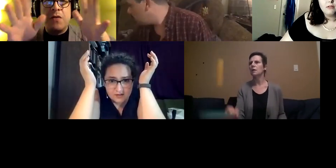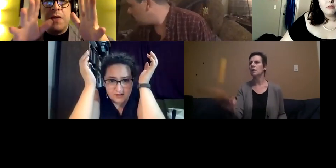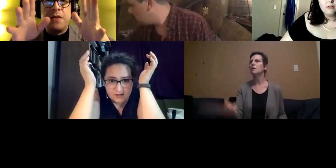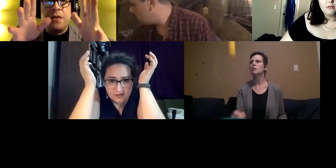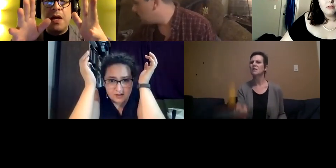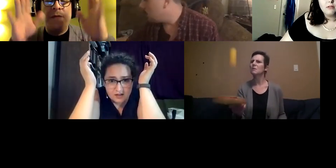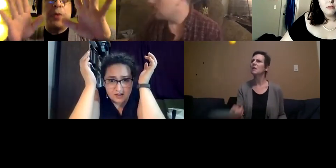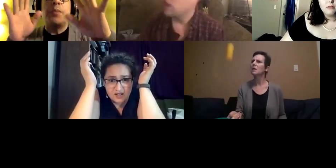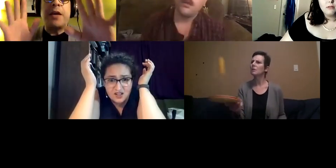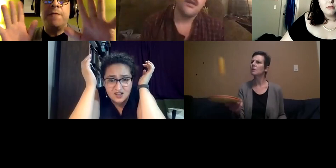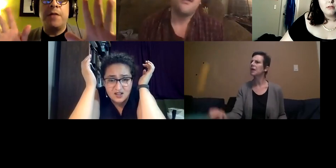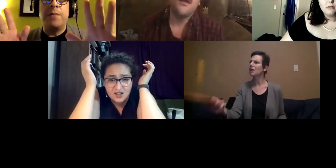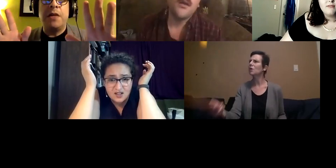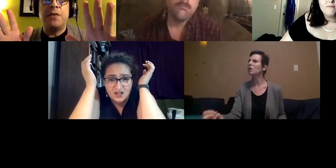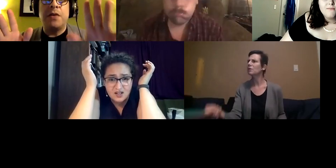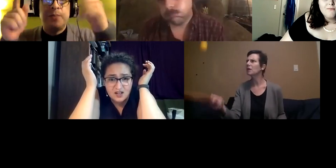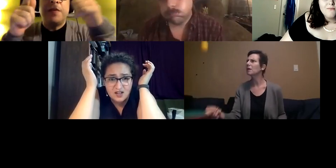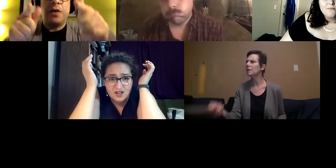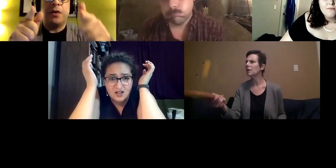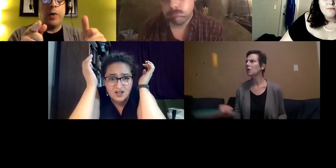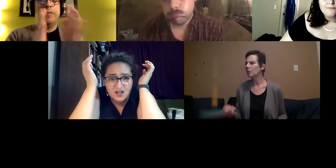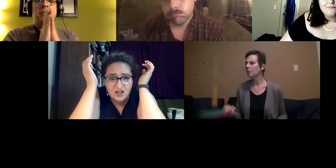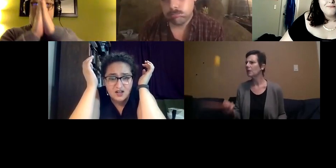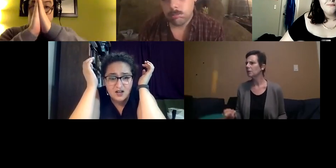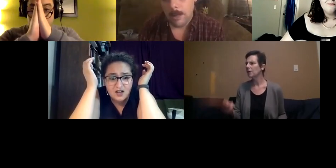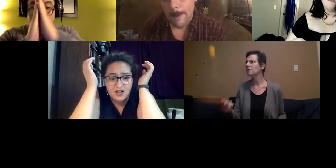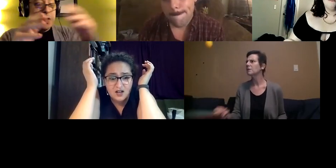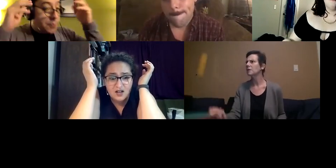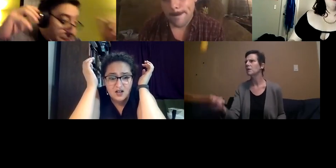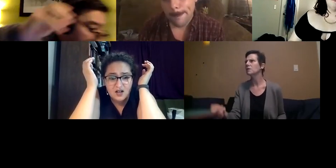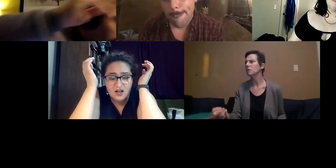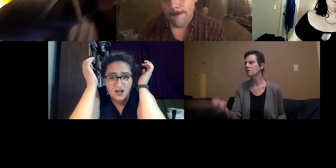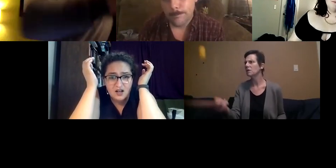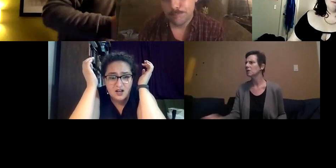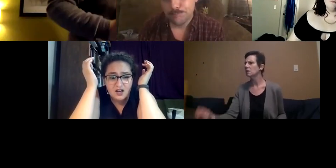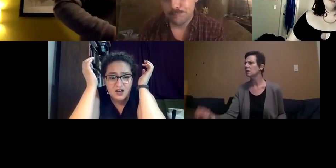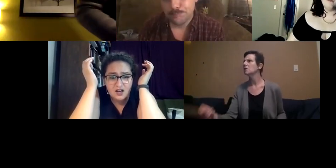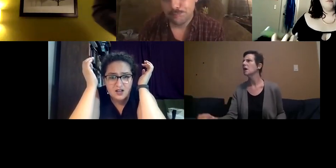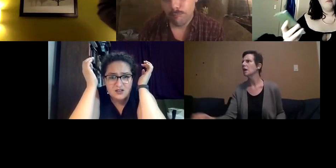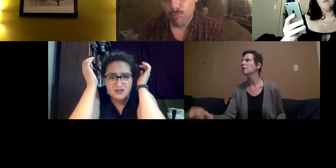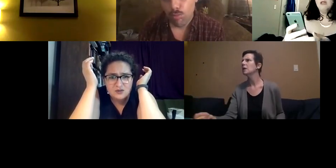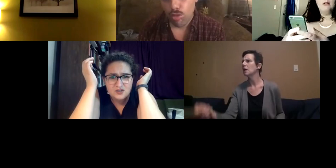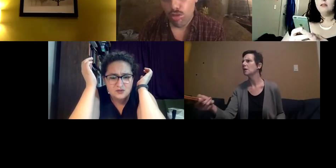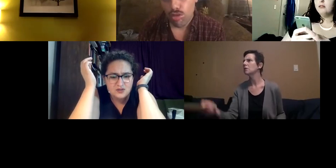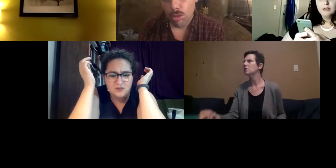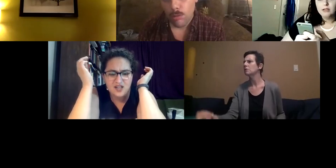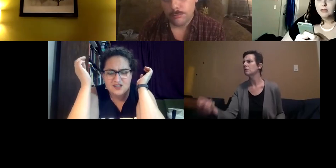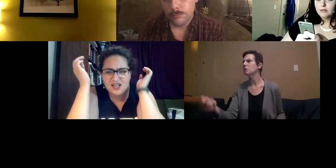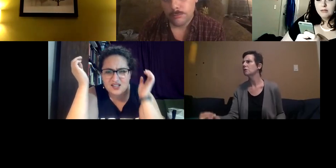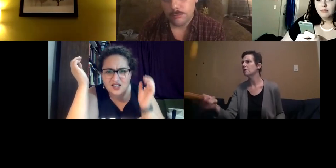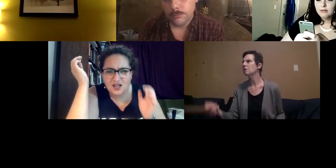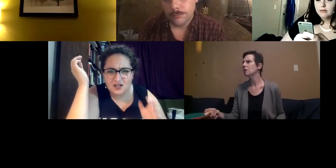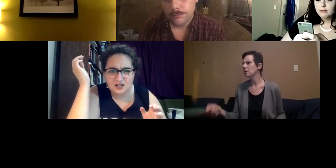take care of this, and if I'm not back in 5 minutes, please start the run. Thank you. Do you